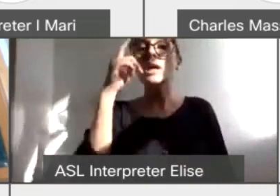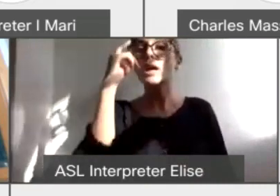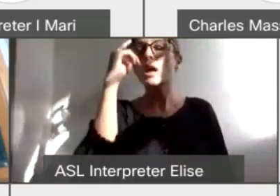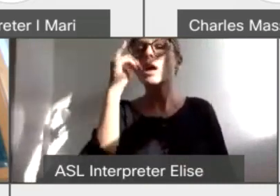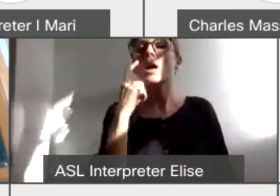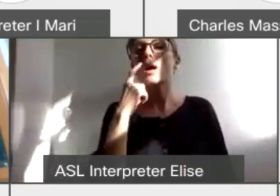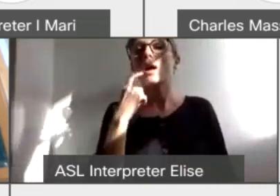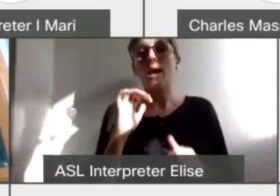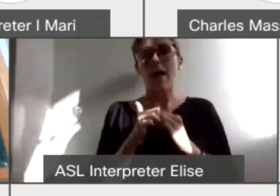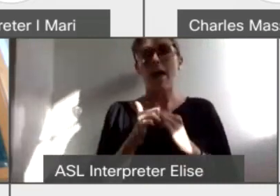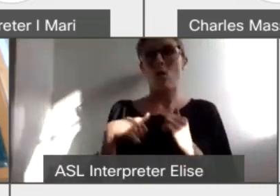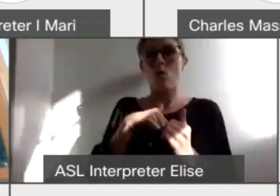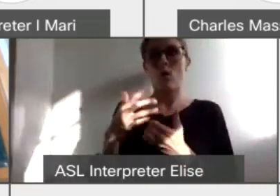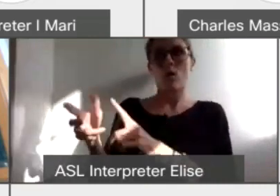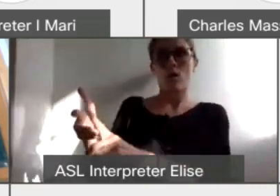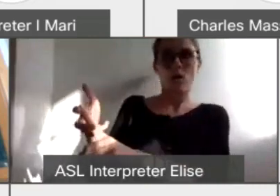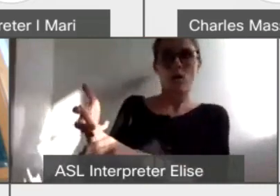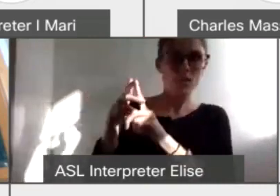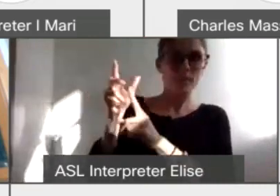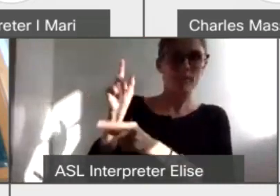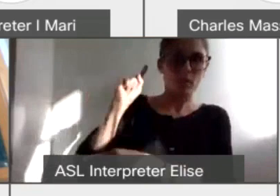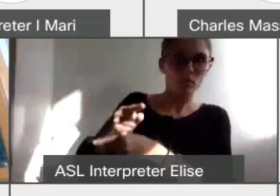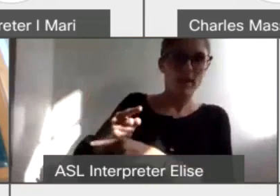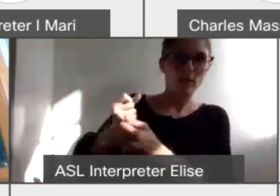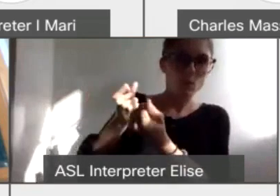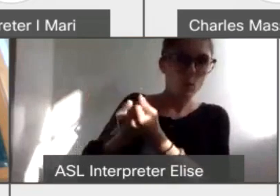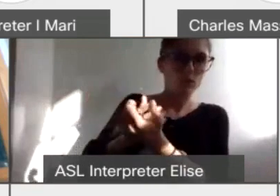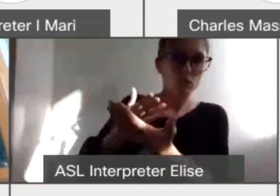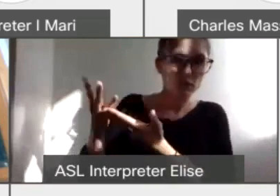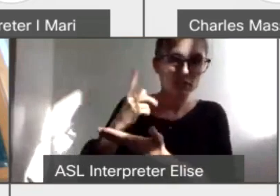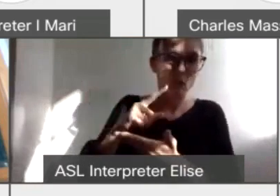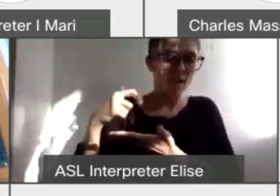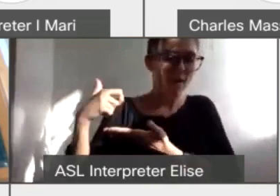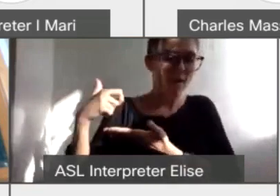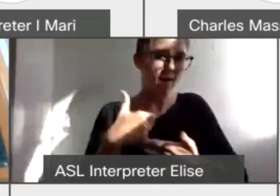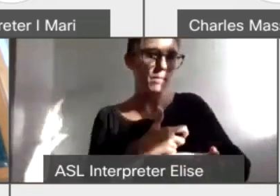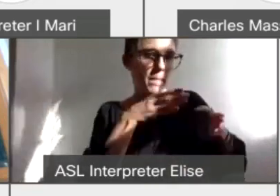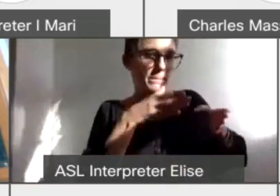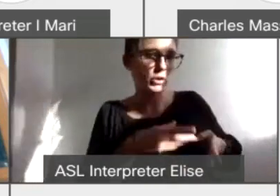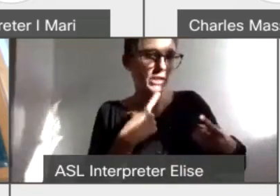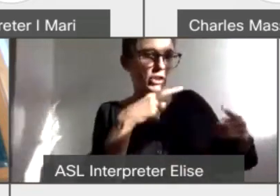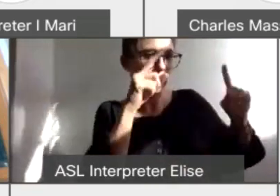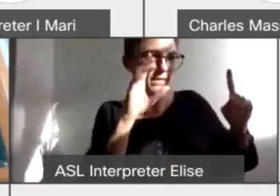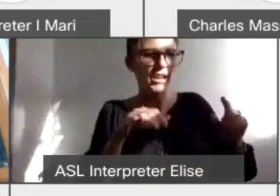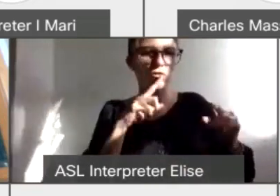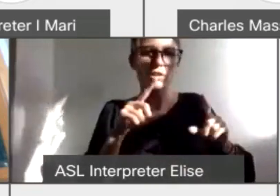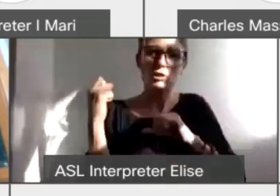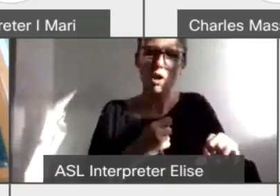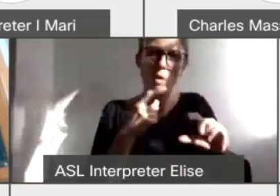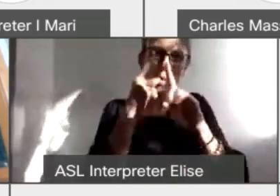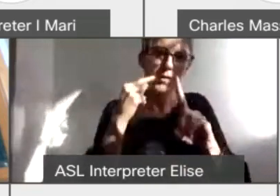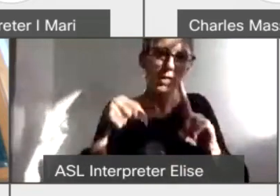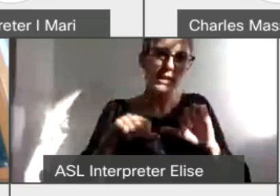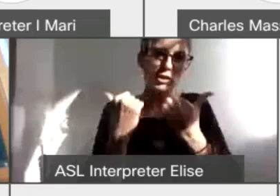can we wrap the right supports and services around a person to help them achieve that. And I think that's the strong mission of this agency, and we can't do that